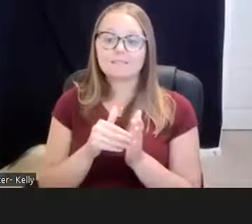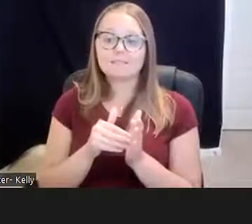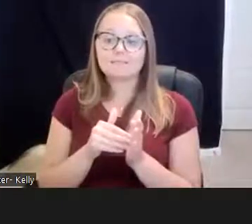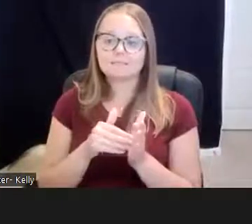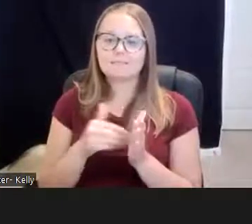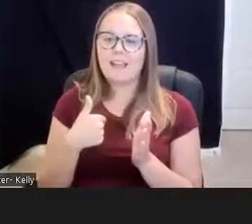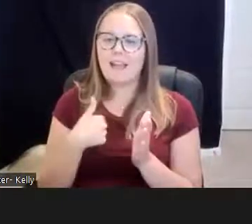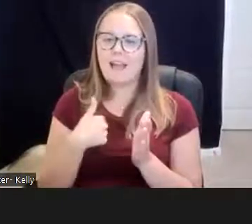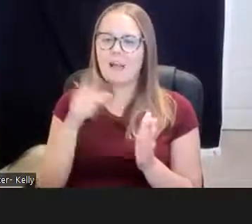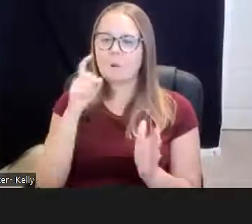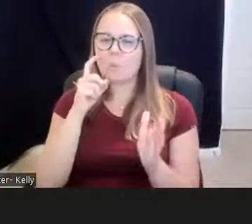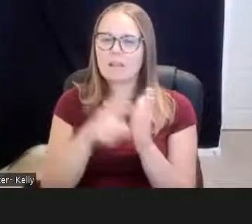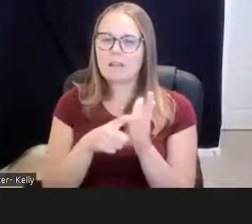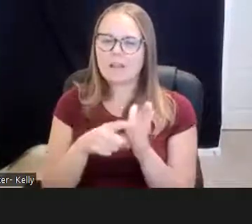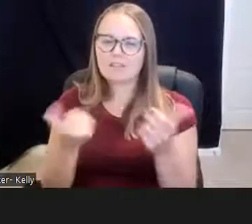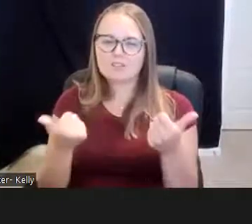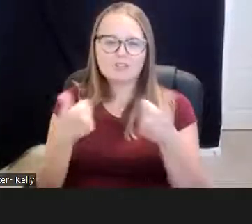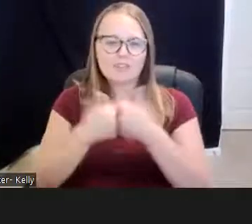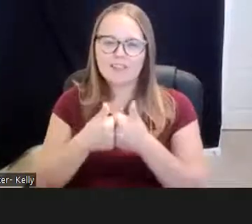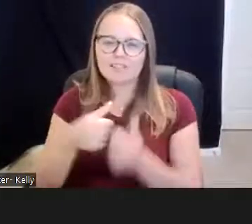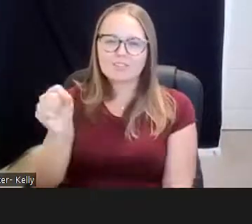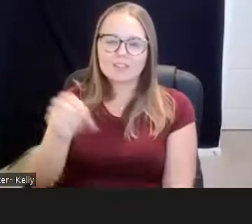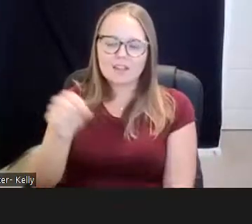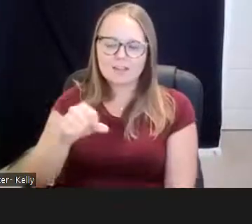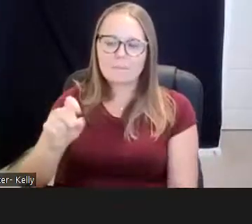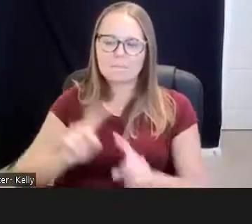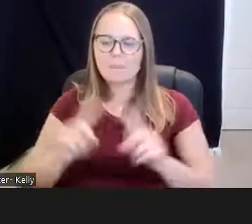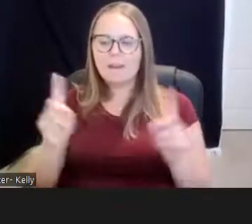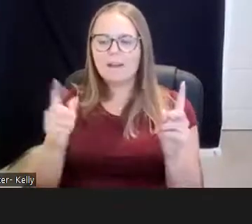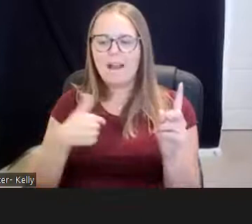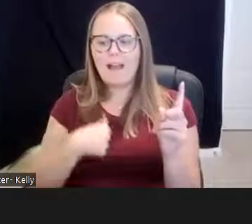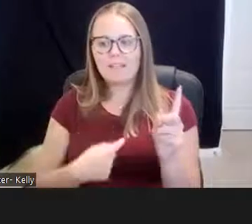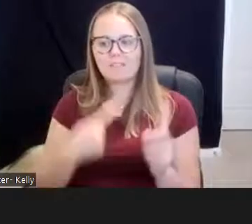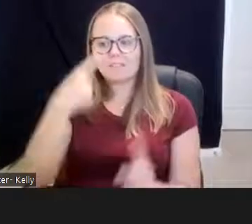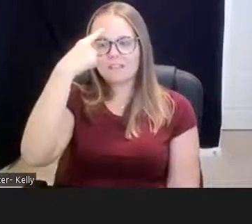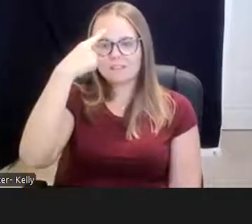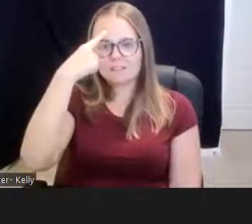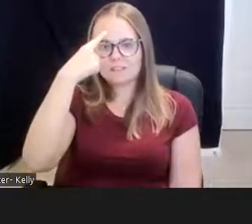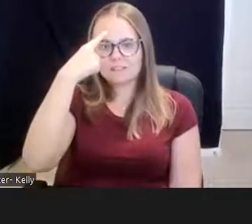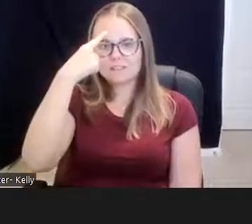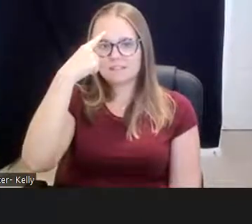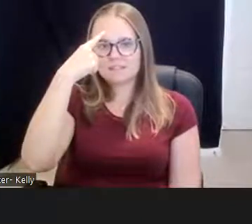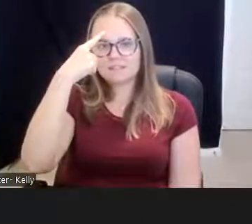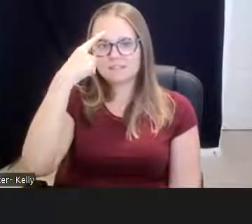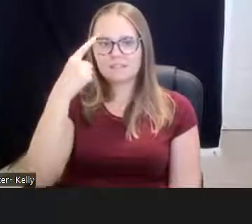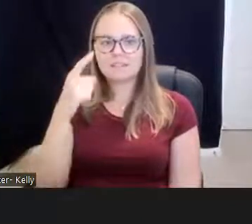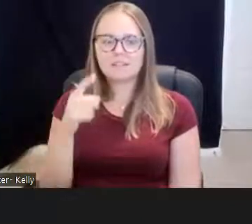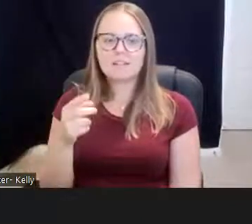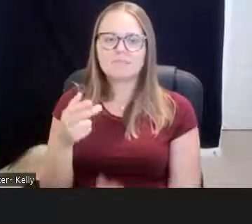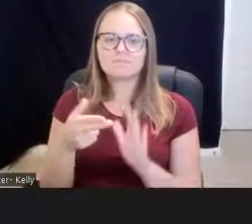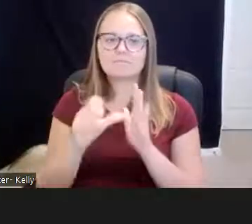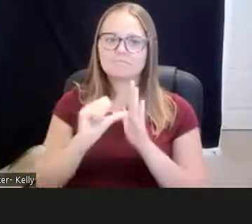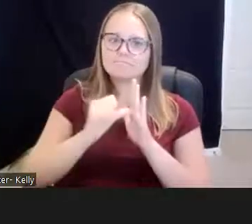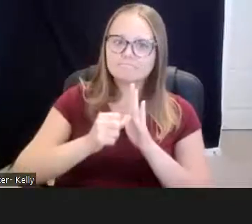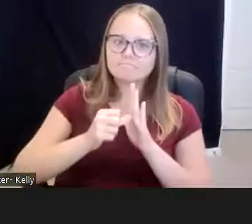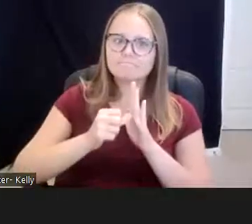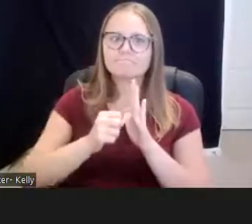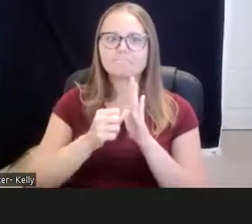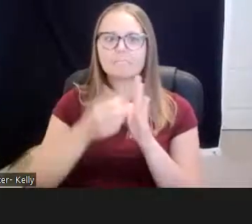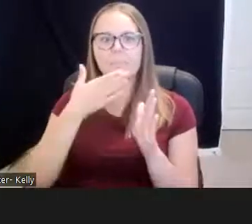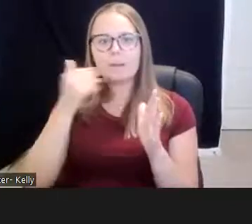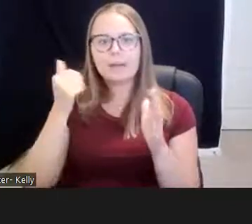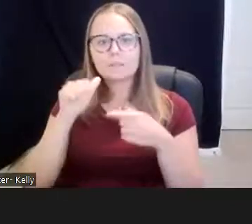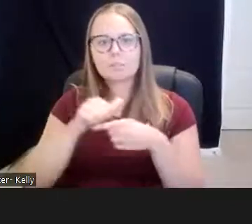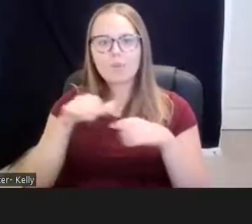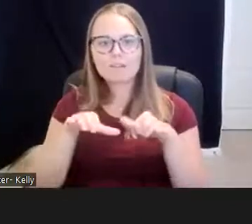I recognize it's challenging, but I think by highlighting some of these best practices, that will